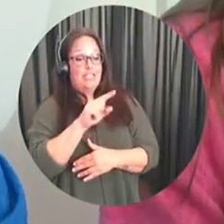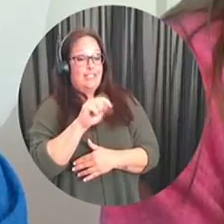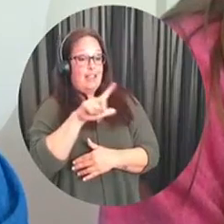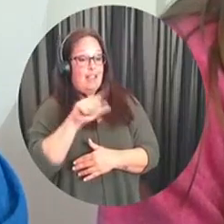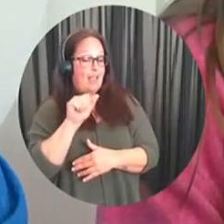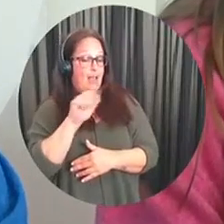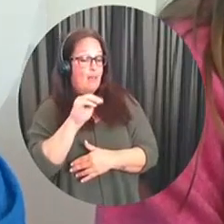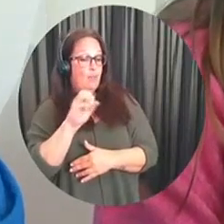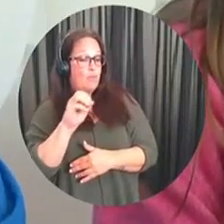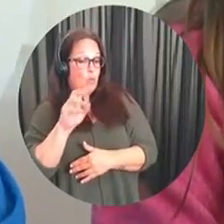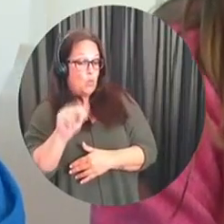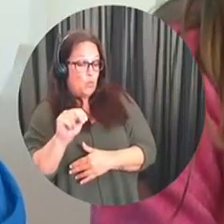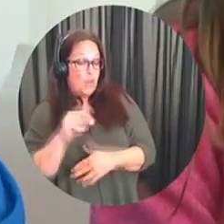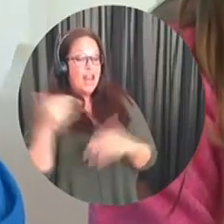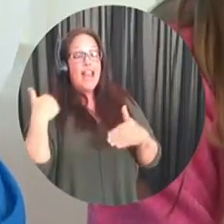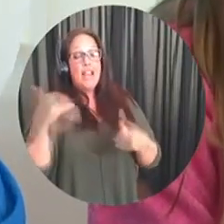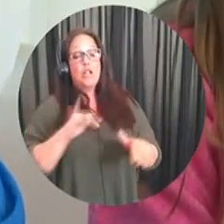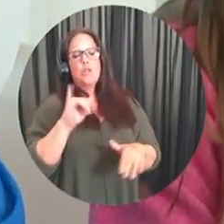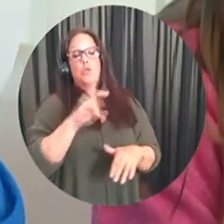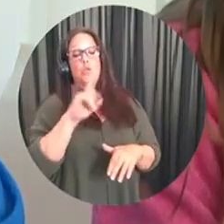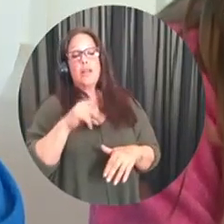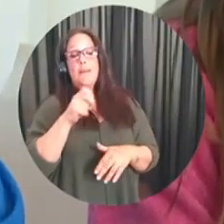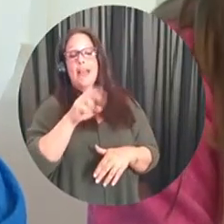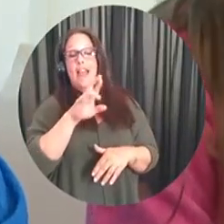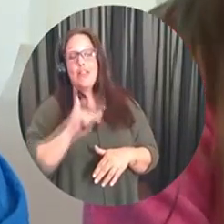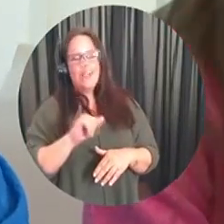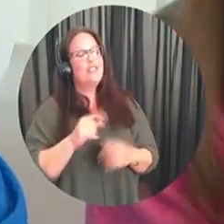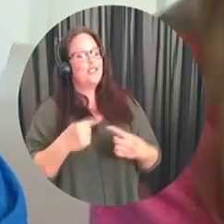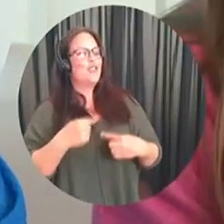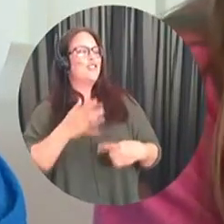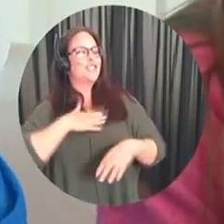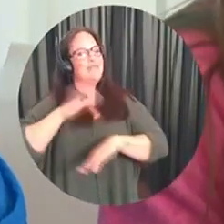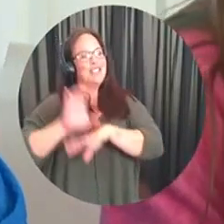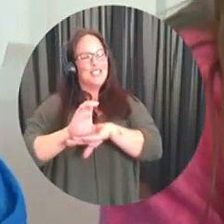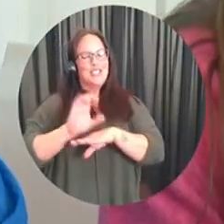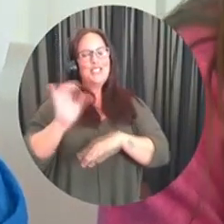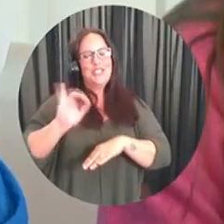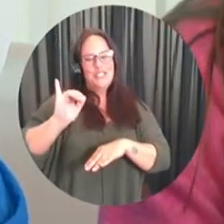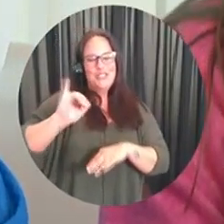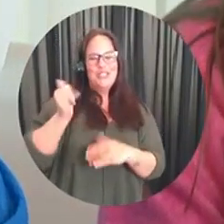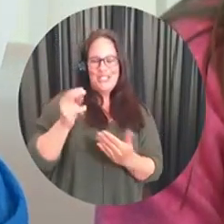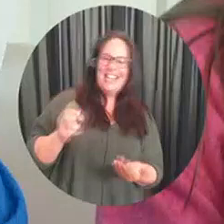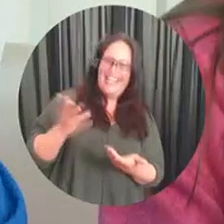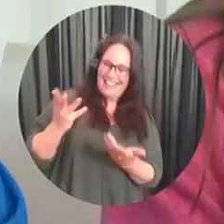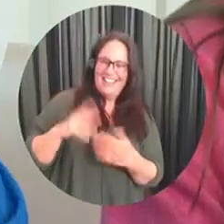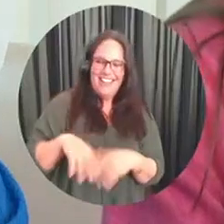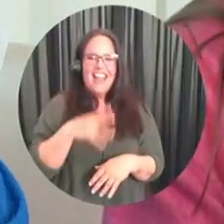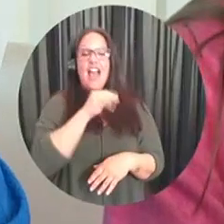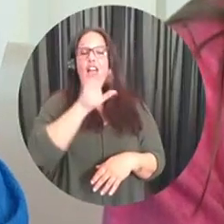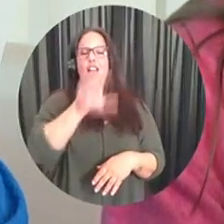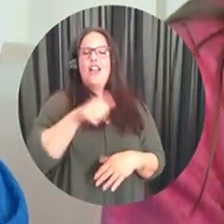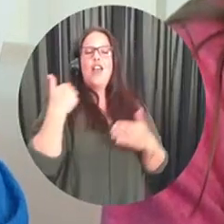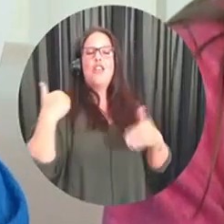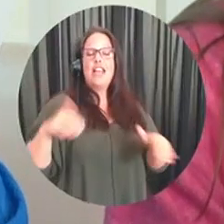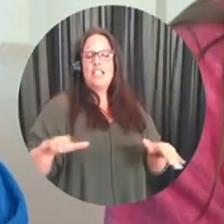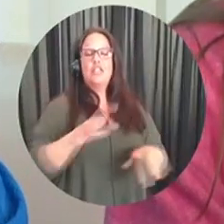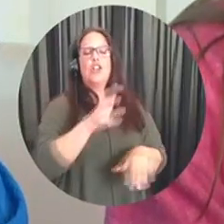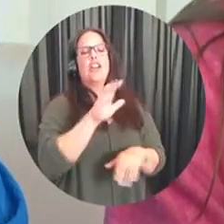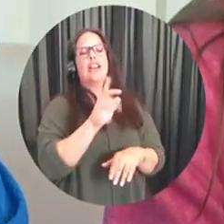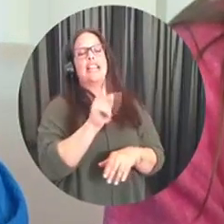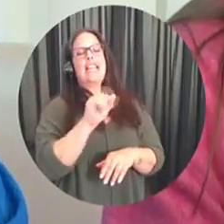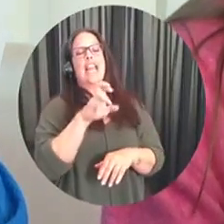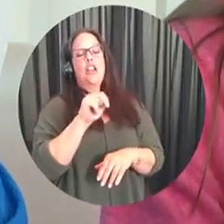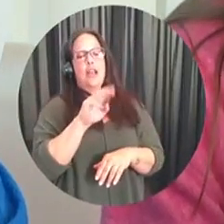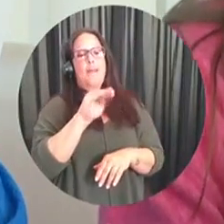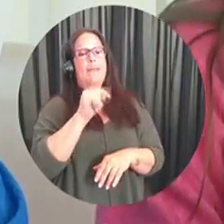angel, Judy Perry. And guess what? She goes to our church, Jane. And there's another angel, Karen Mitchell. And Karen Mitchell goes to